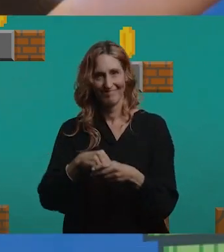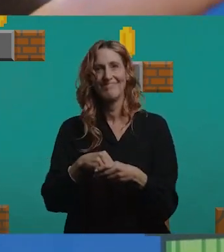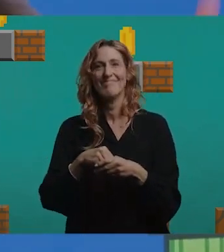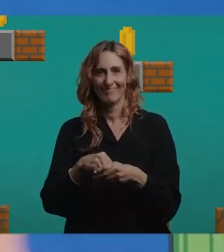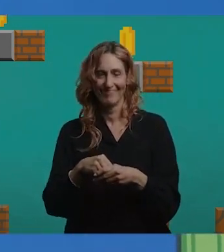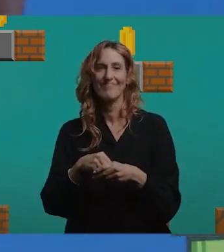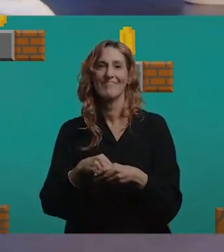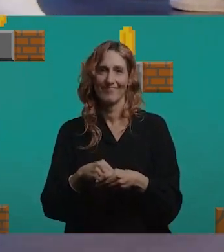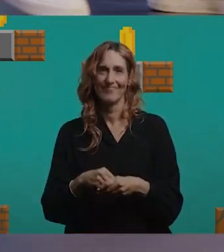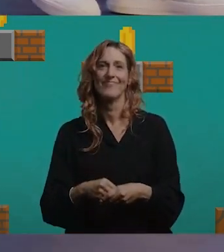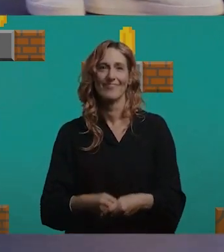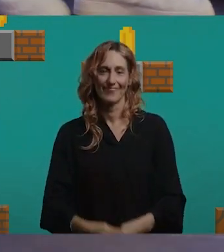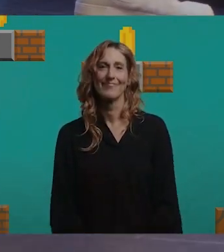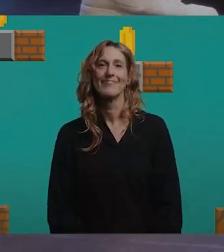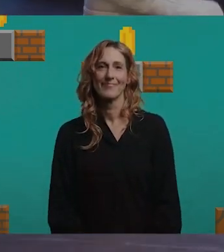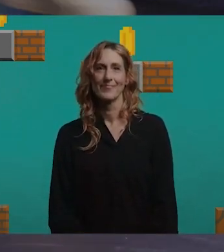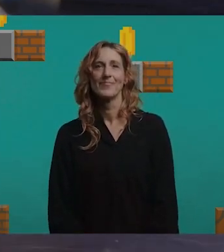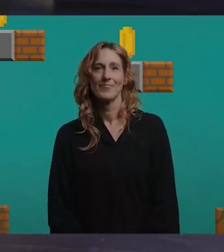legacy.